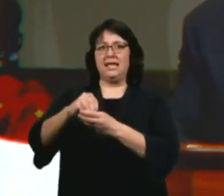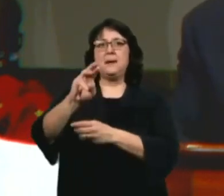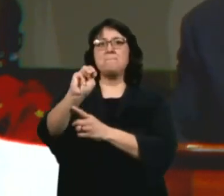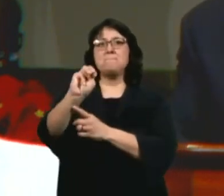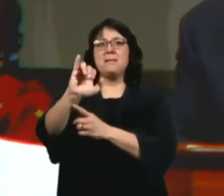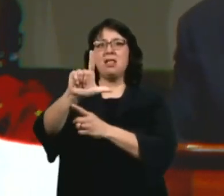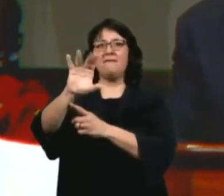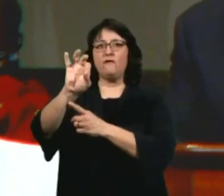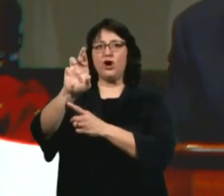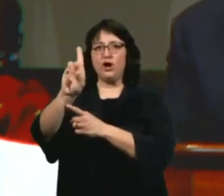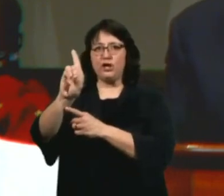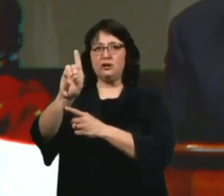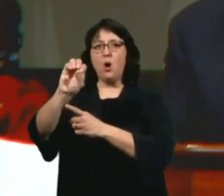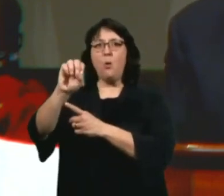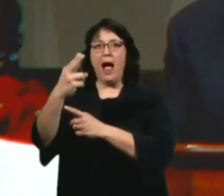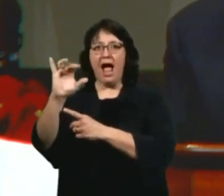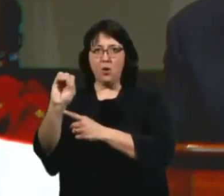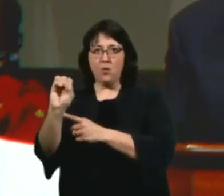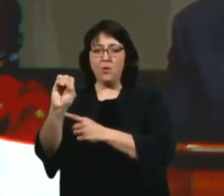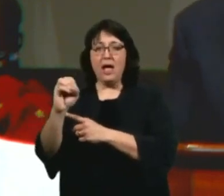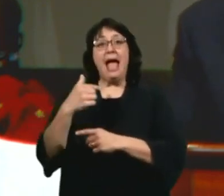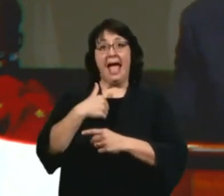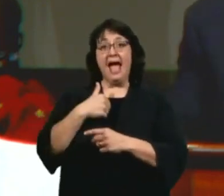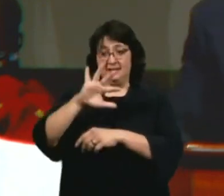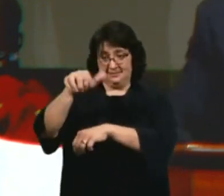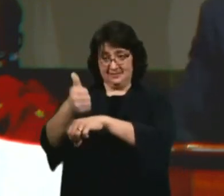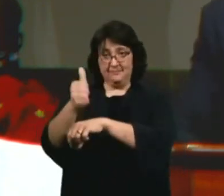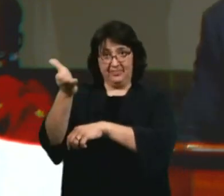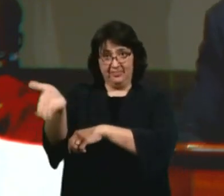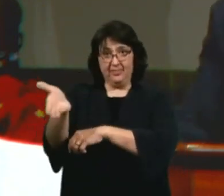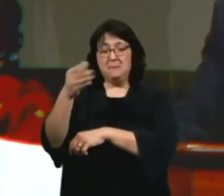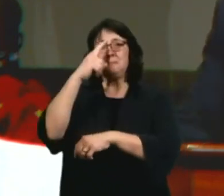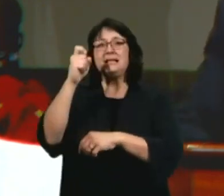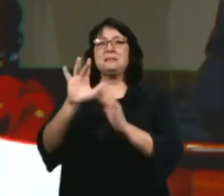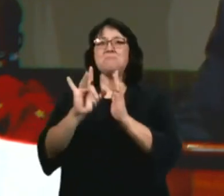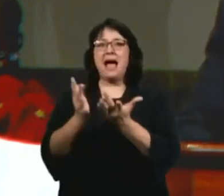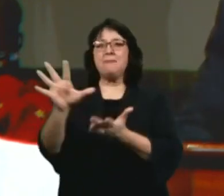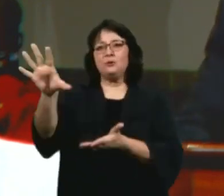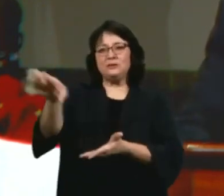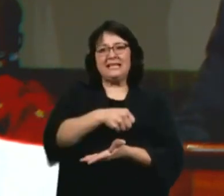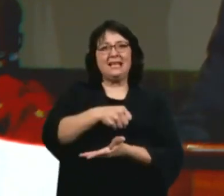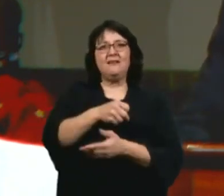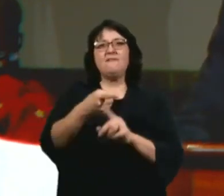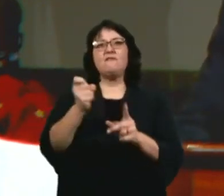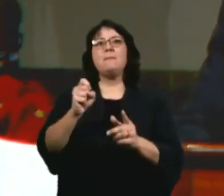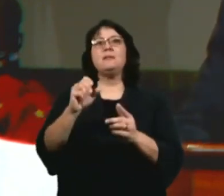And I did it because they put the Bible out of the school.